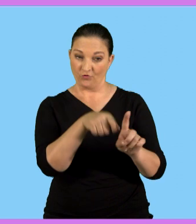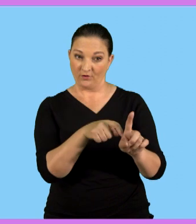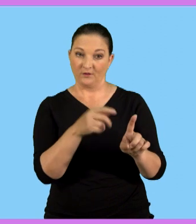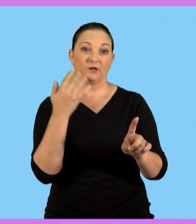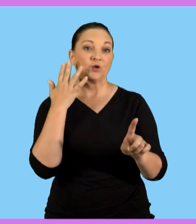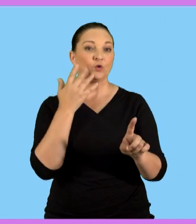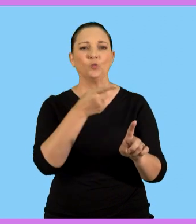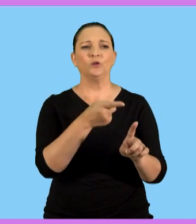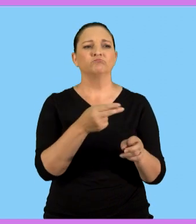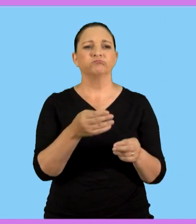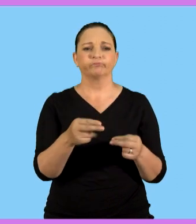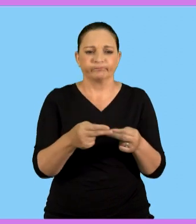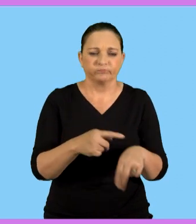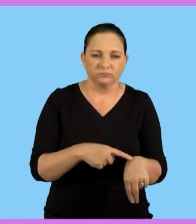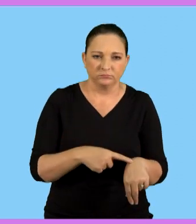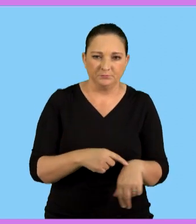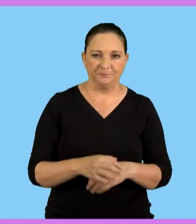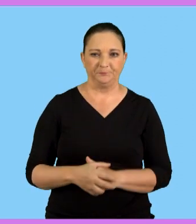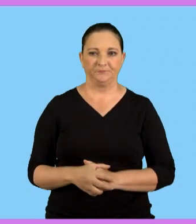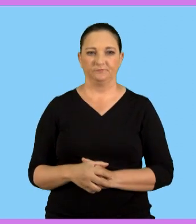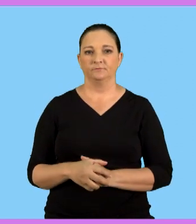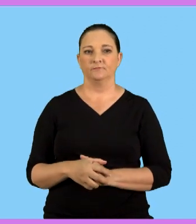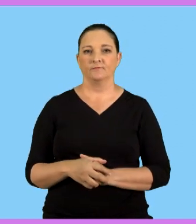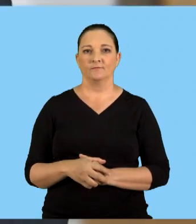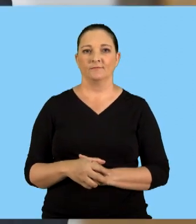services rendered over a short period of time.